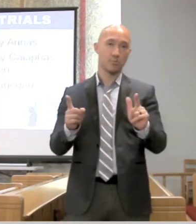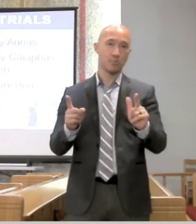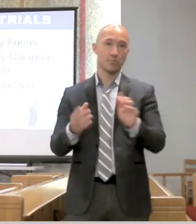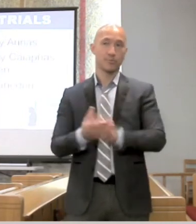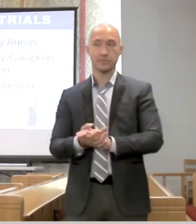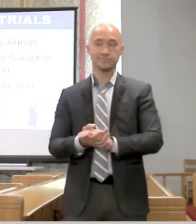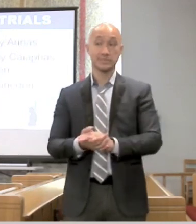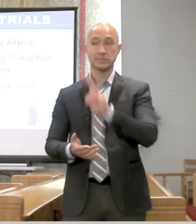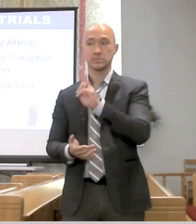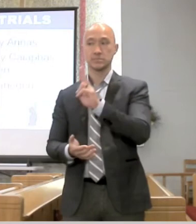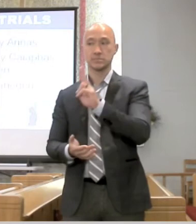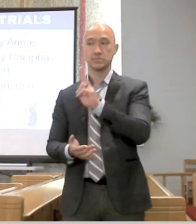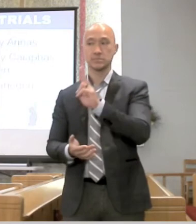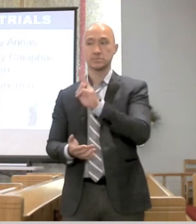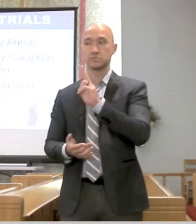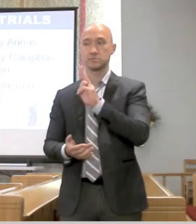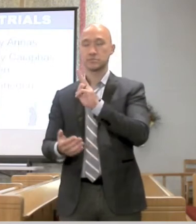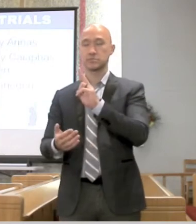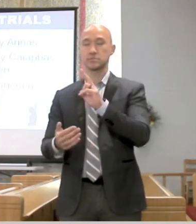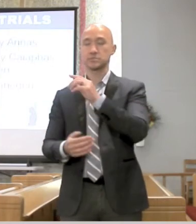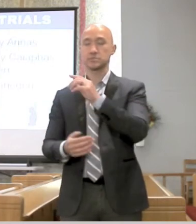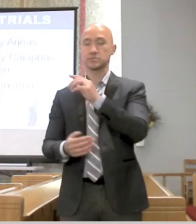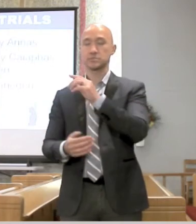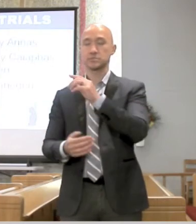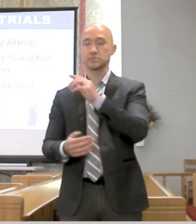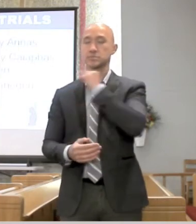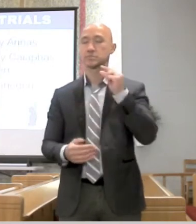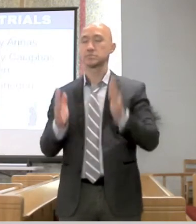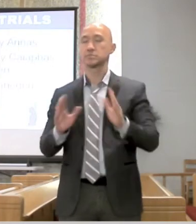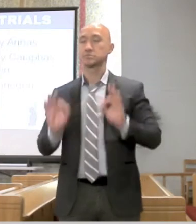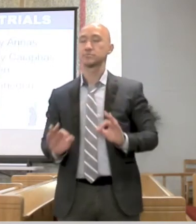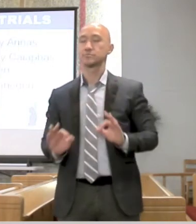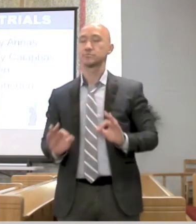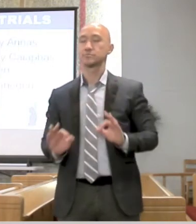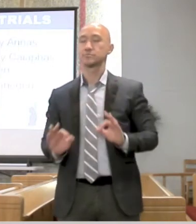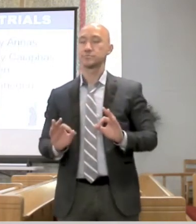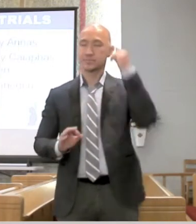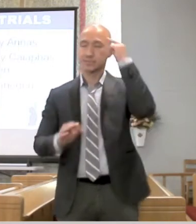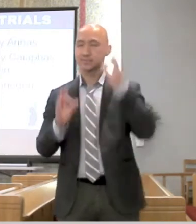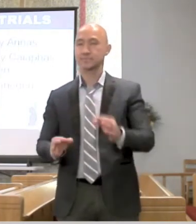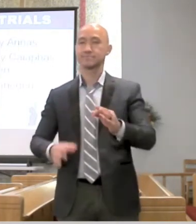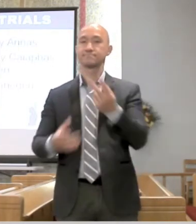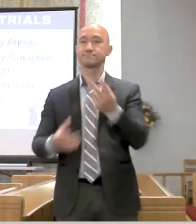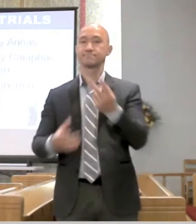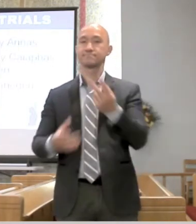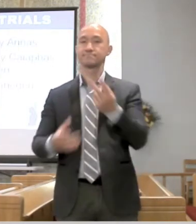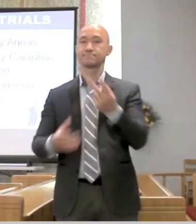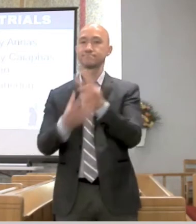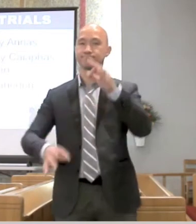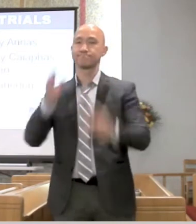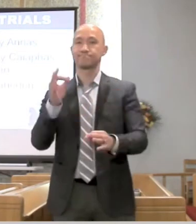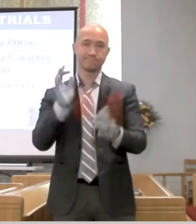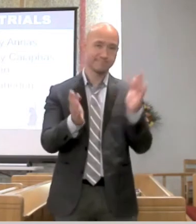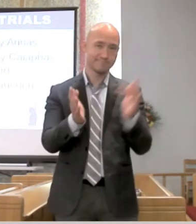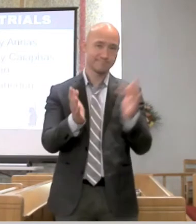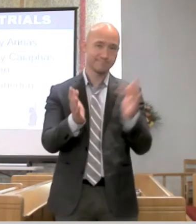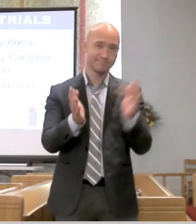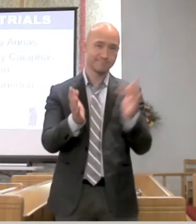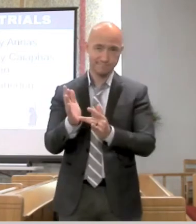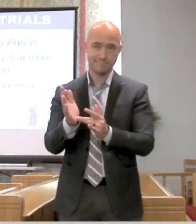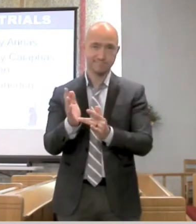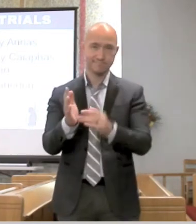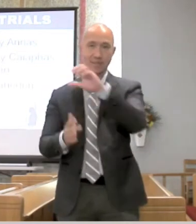get rid of the other one either. So they looked to both of them. And one of them happened to be the father-in-law of the other. So the